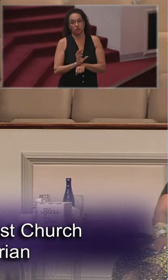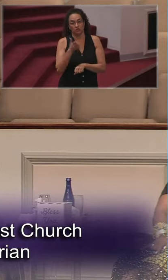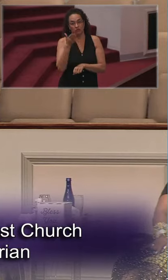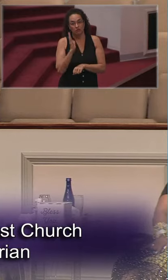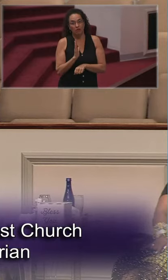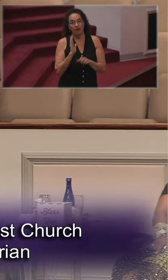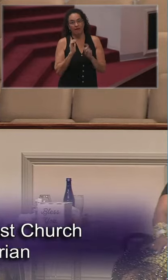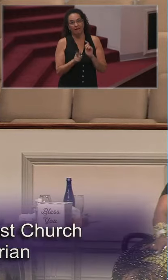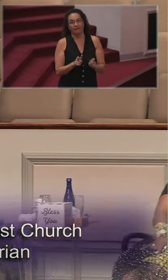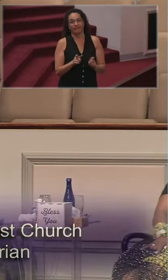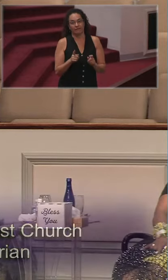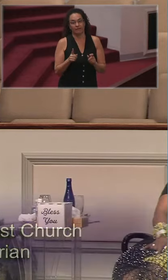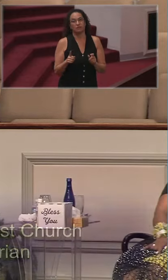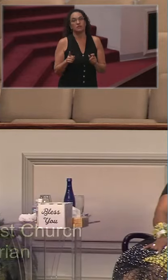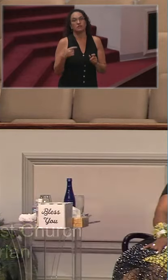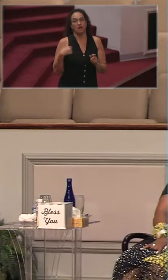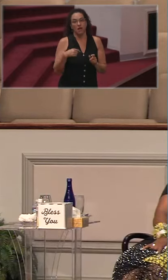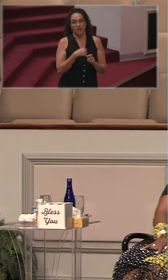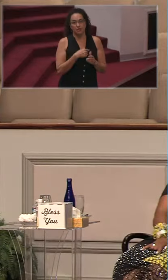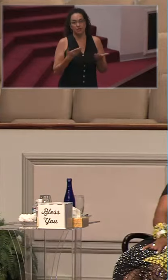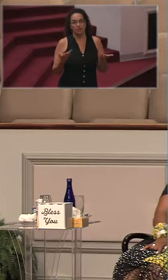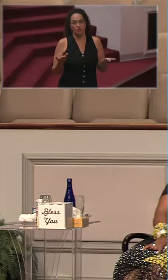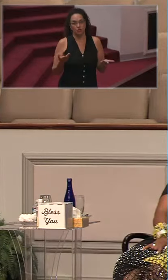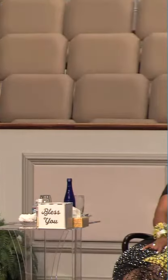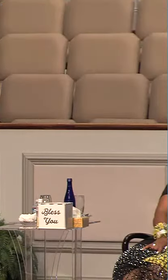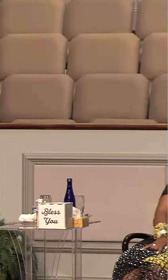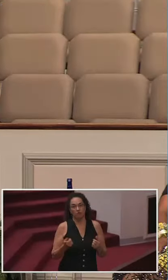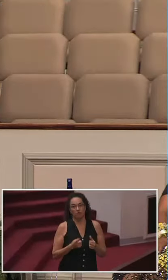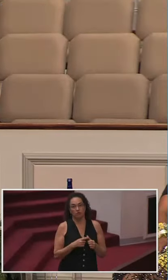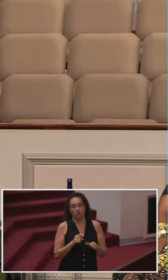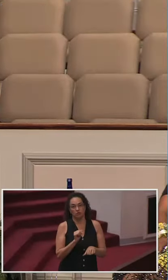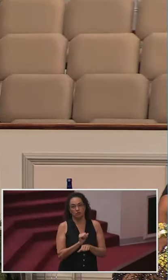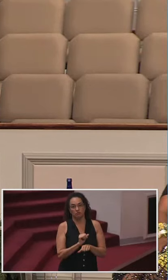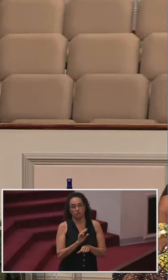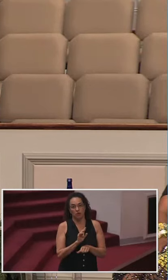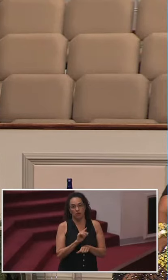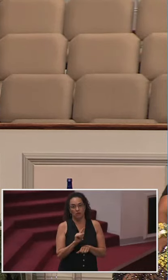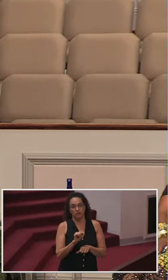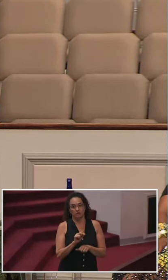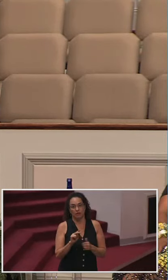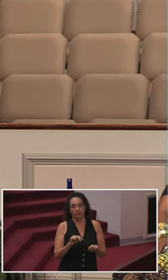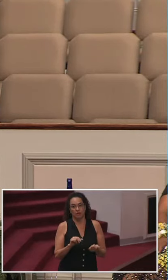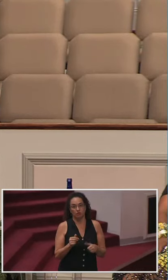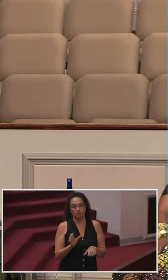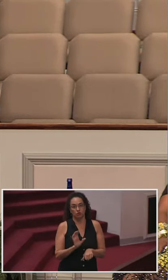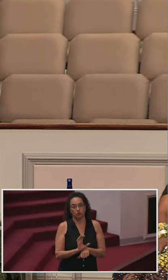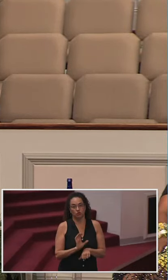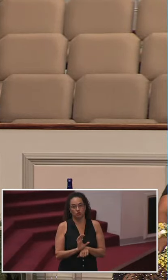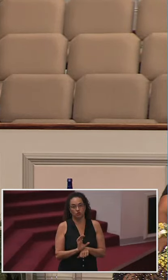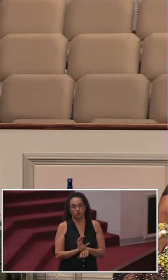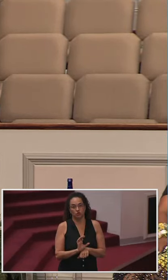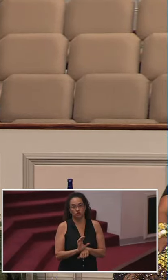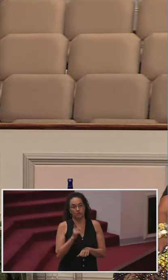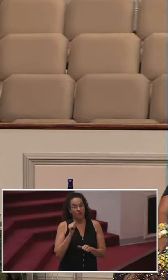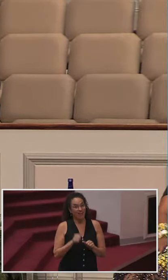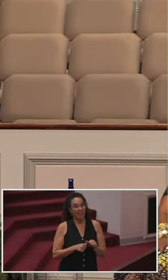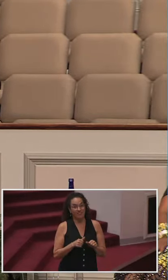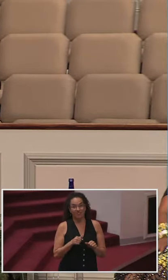has given to us here, First Mount Zion Baptist Church. To every